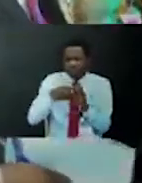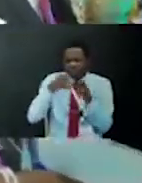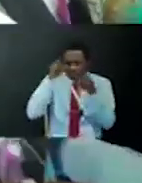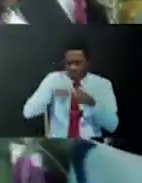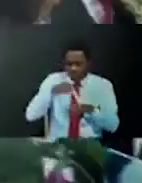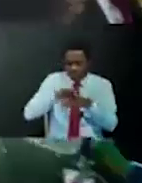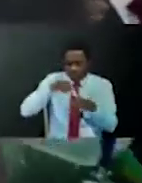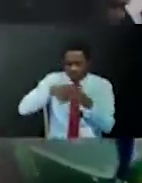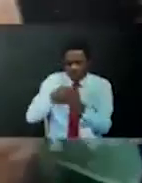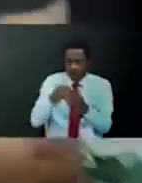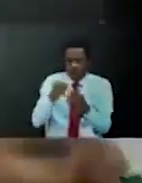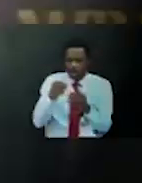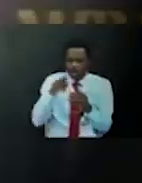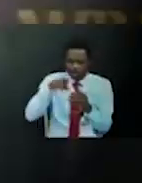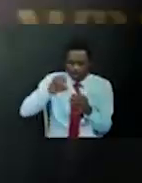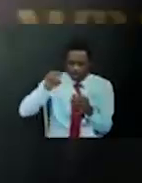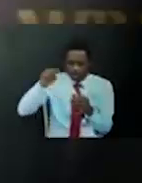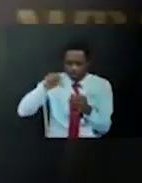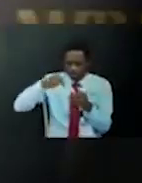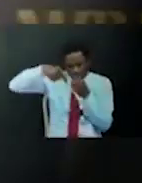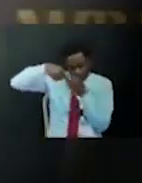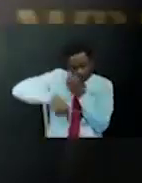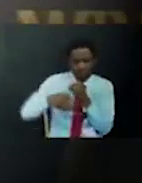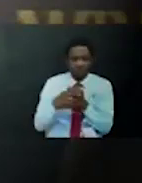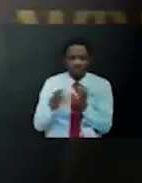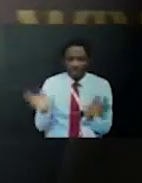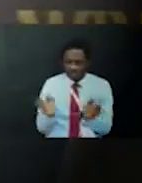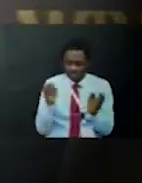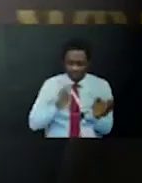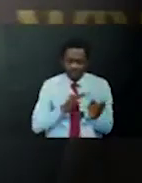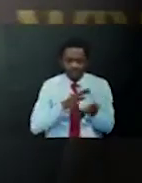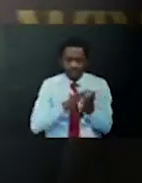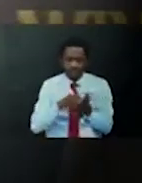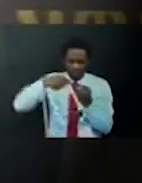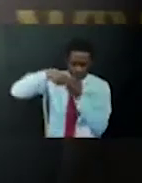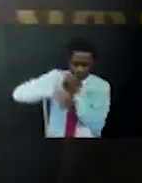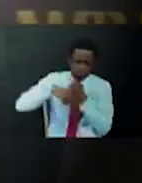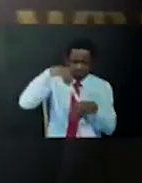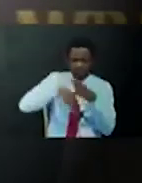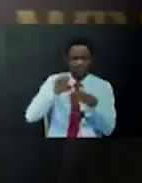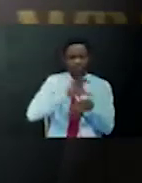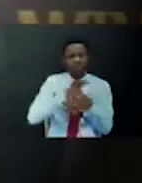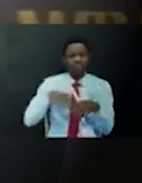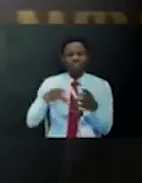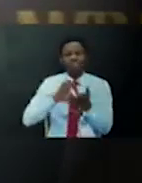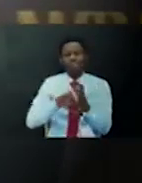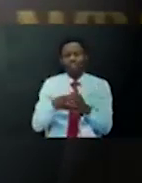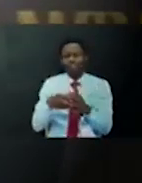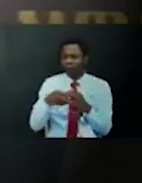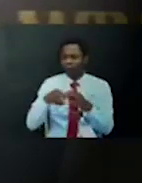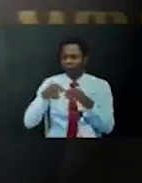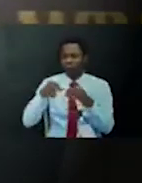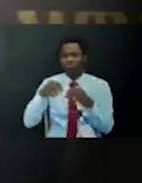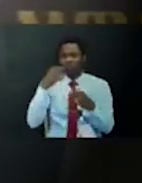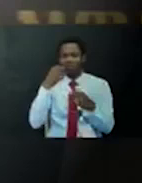So let's encourage them to get rooted in Christ. And the yoke will be broken. If there are yokes,